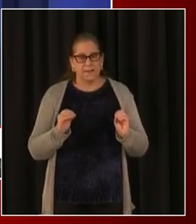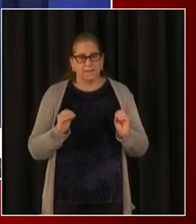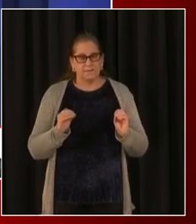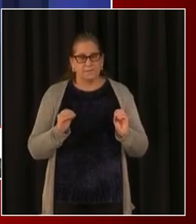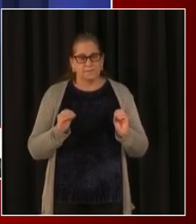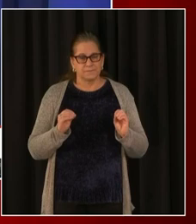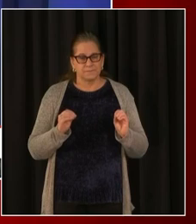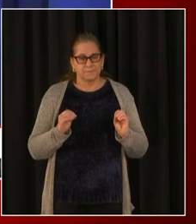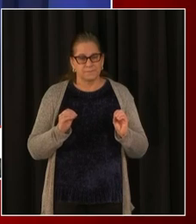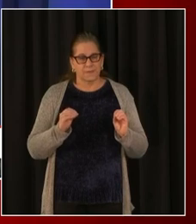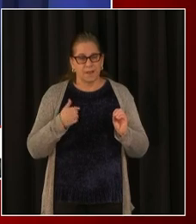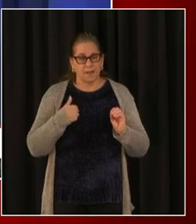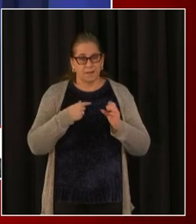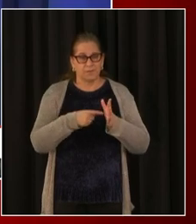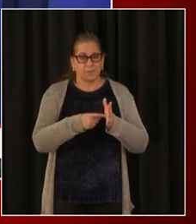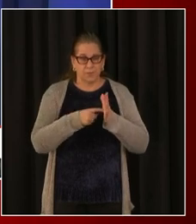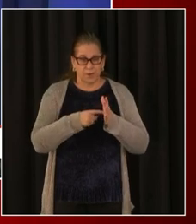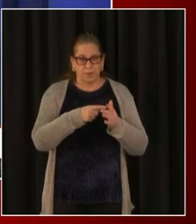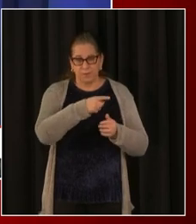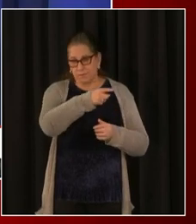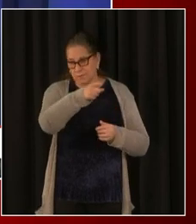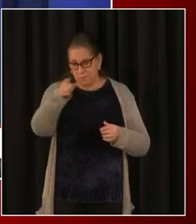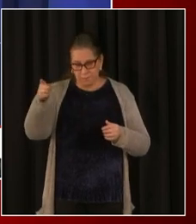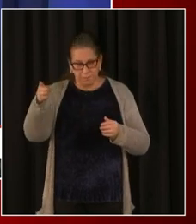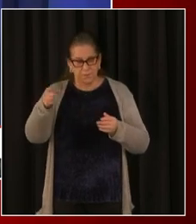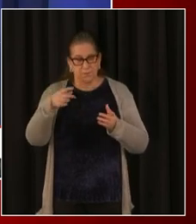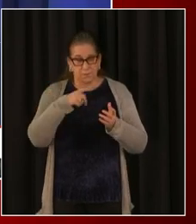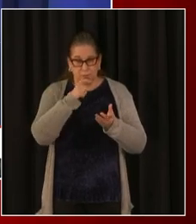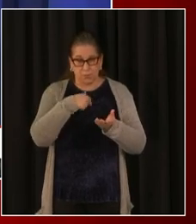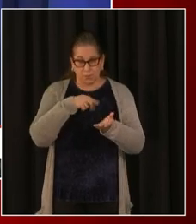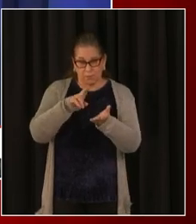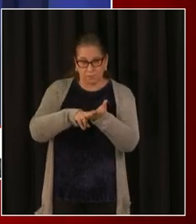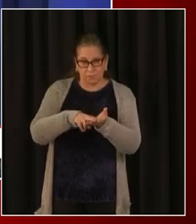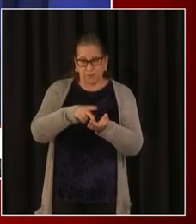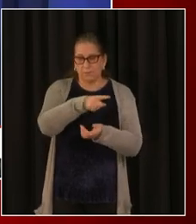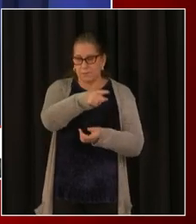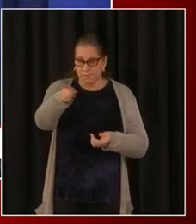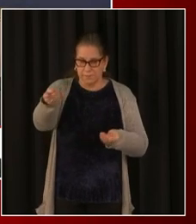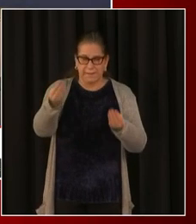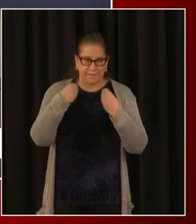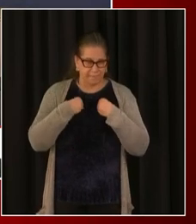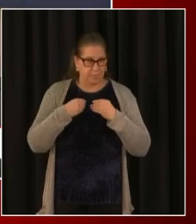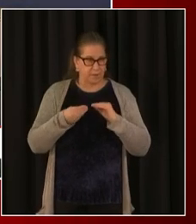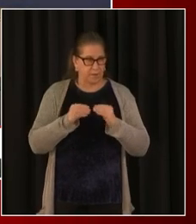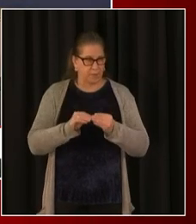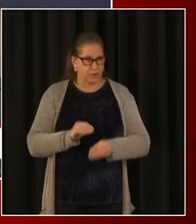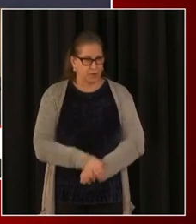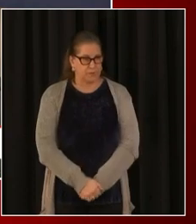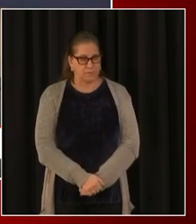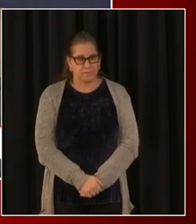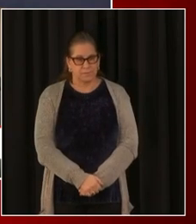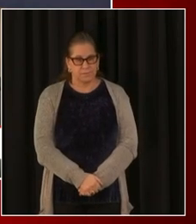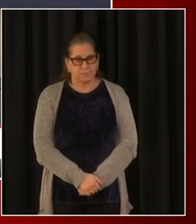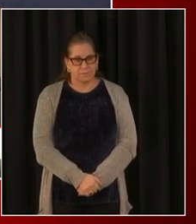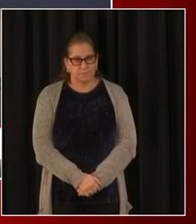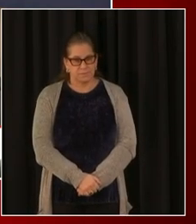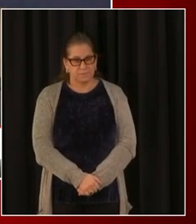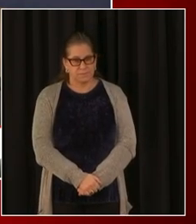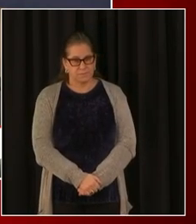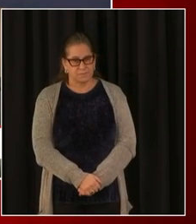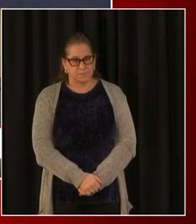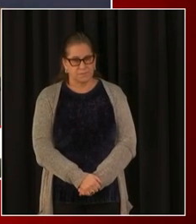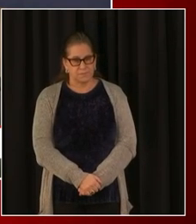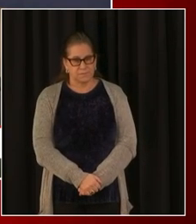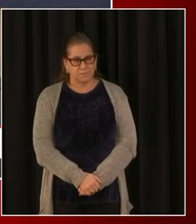provider agreement. Is So that an that seems actual like- word? Is that a Yeah. word? Wastage? Okay. That seems like a problem if they're not